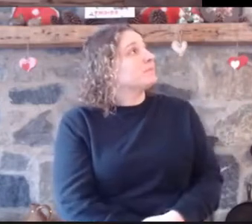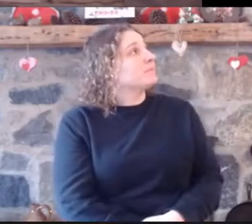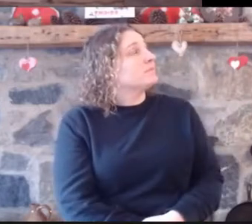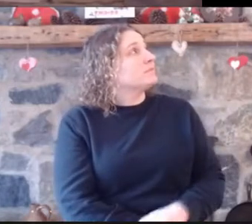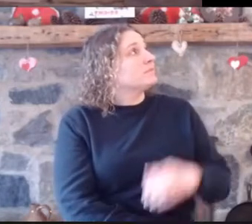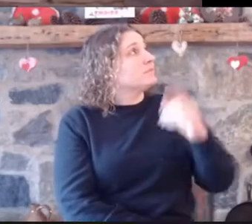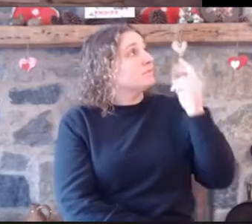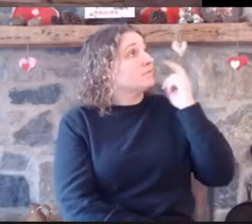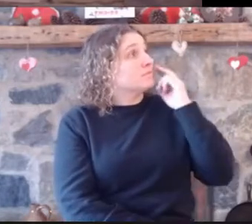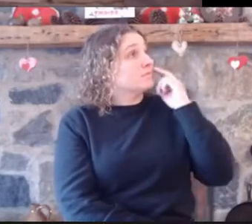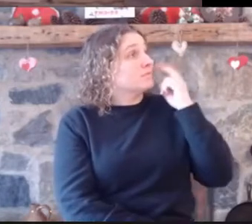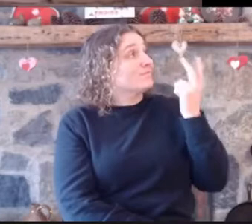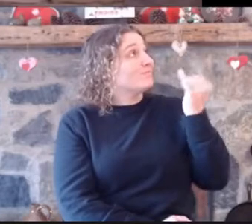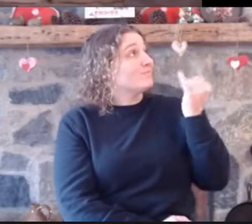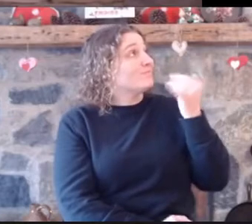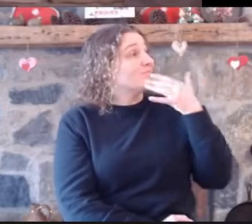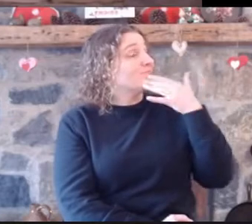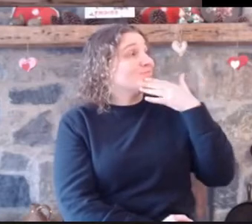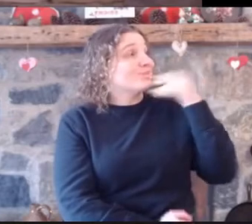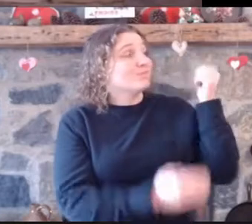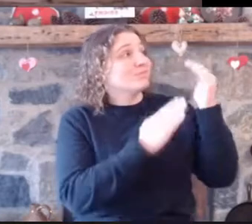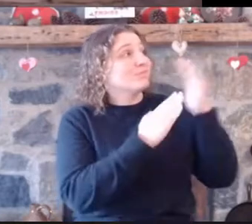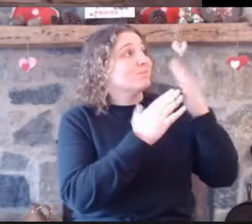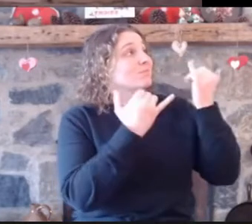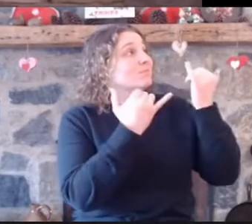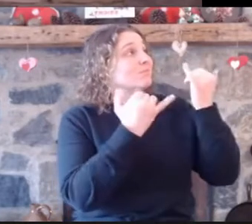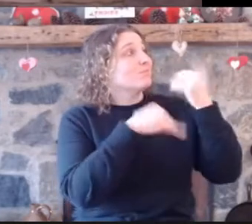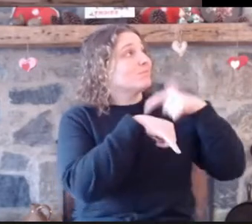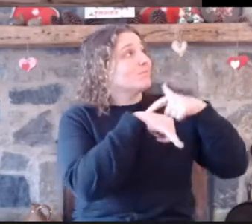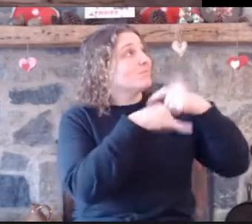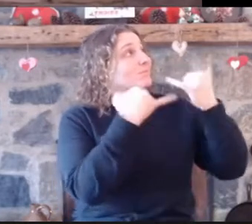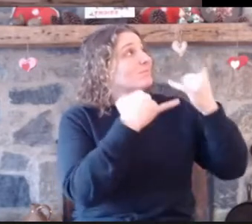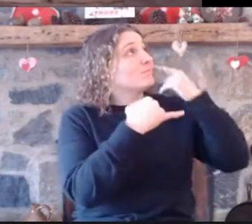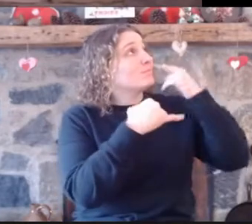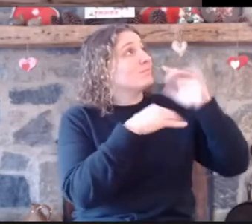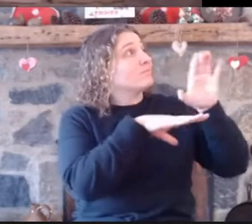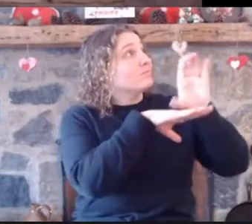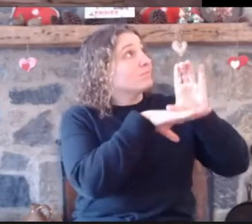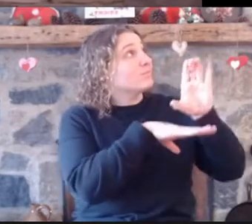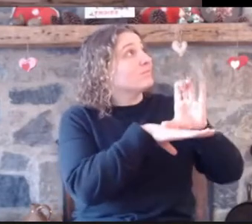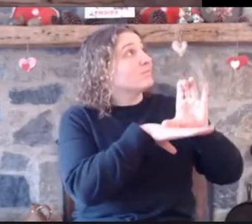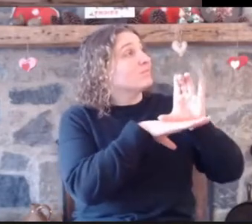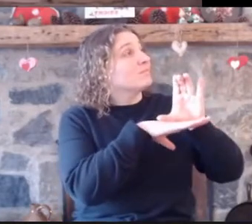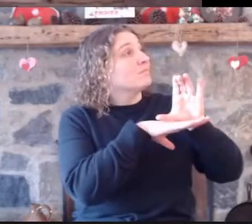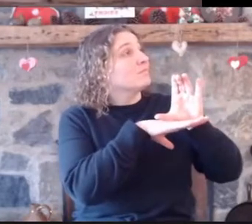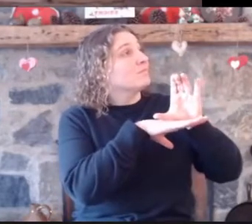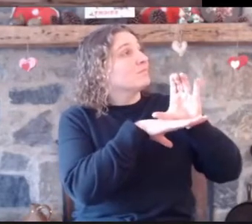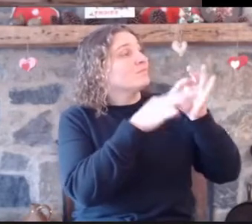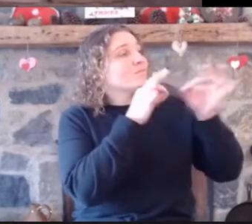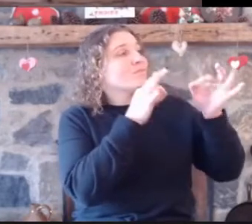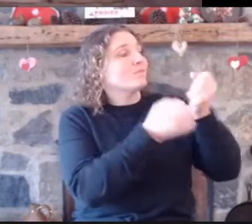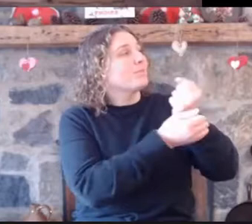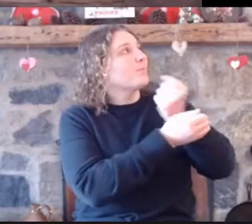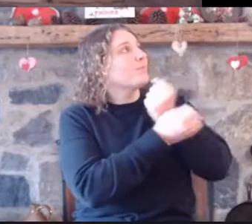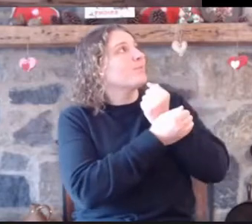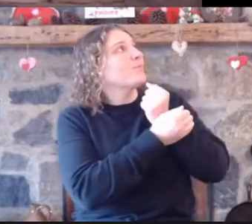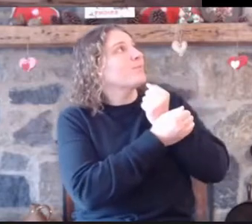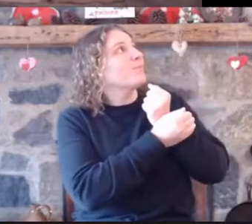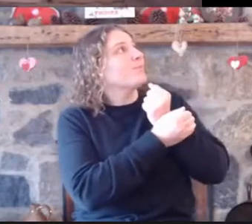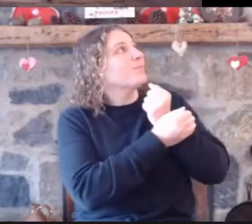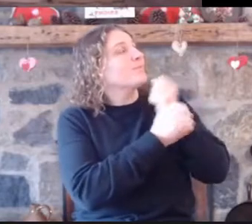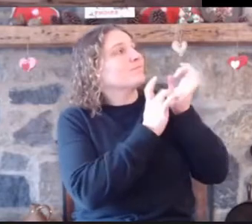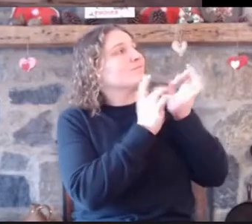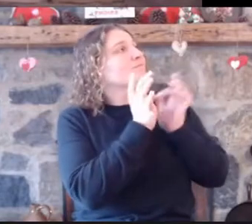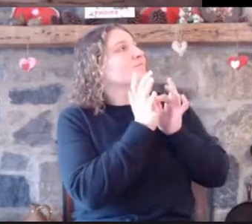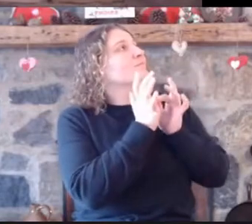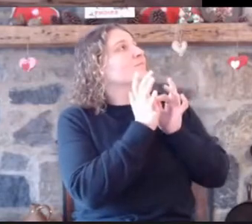never has it been a better time for your church to simply be in love with Jesus. Here